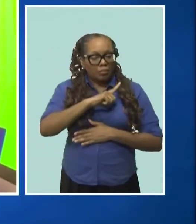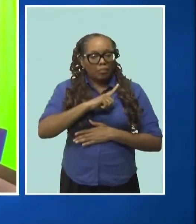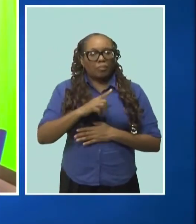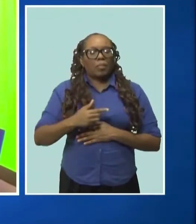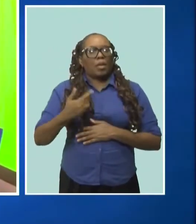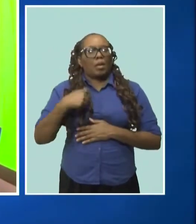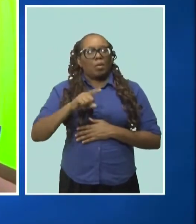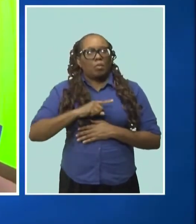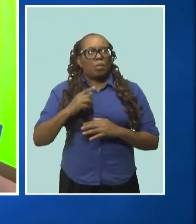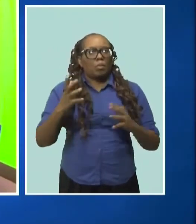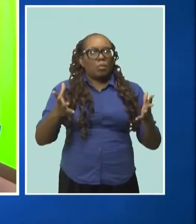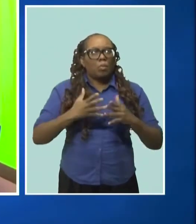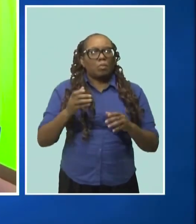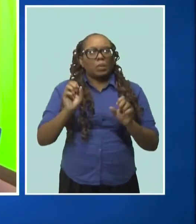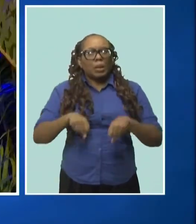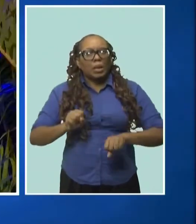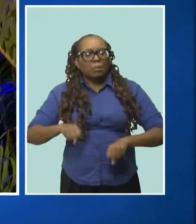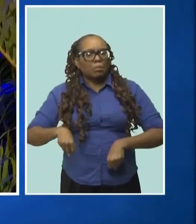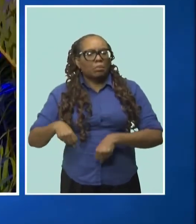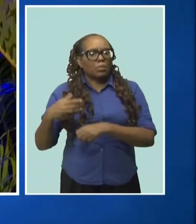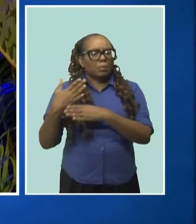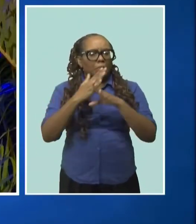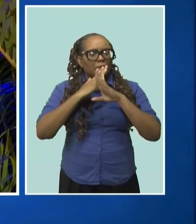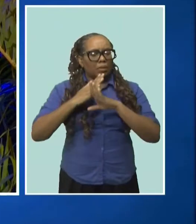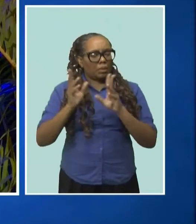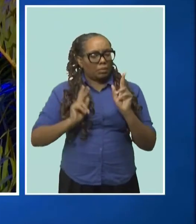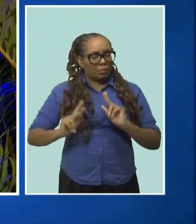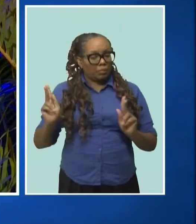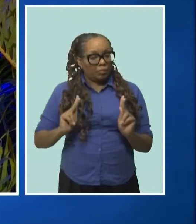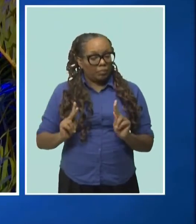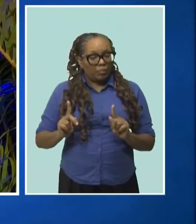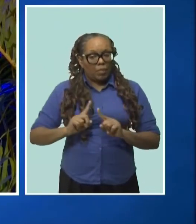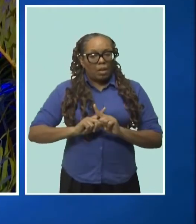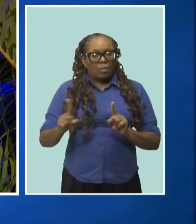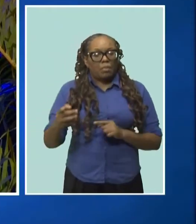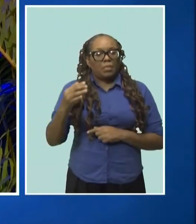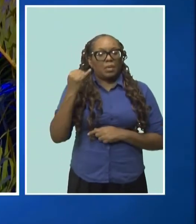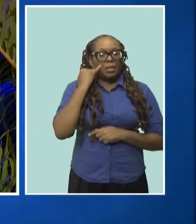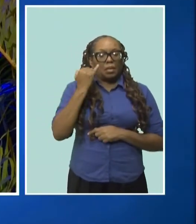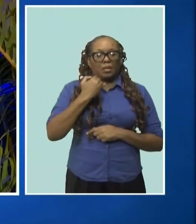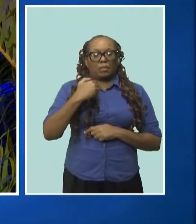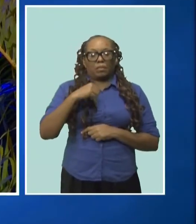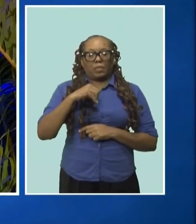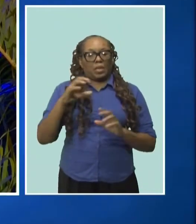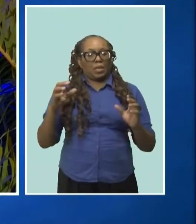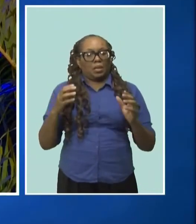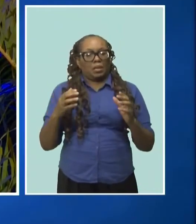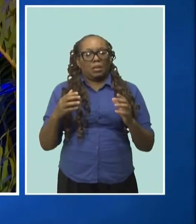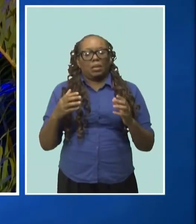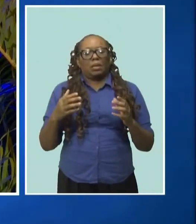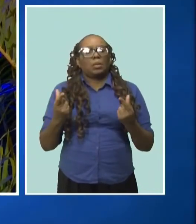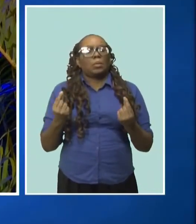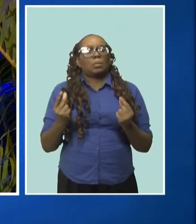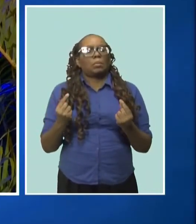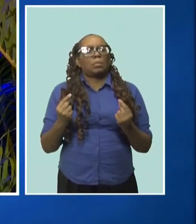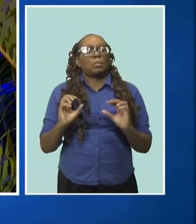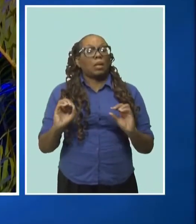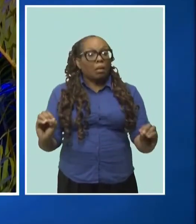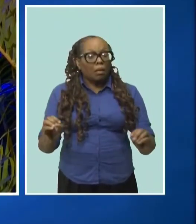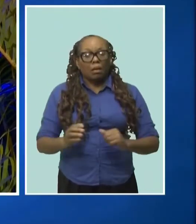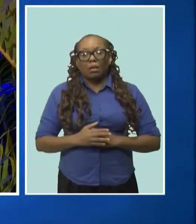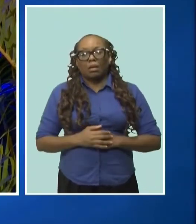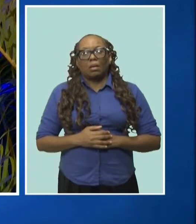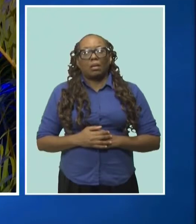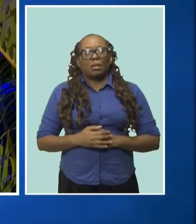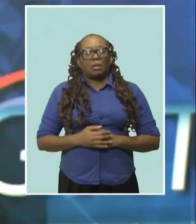extend itself to be able to protect citizens. But if we do not have the conversation now, we leave ourselves open